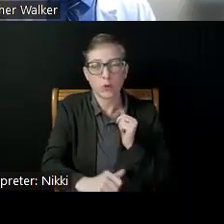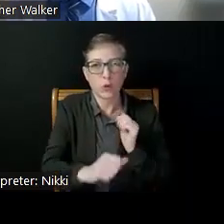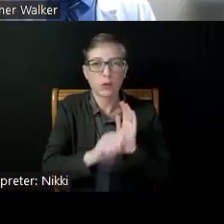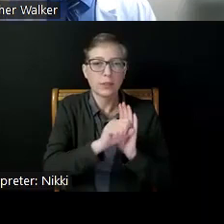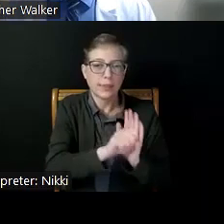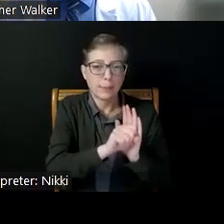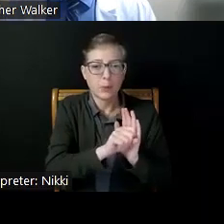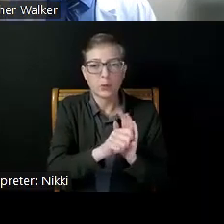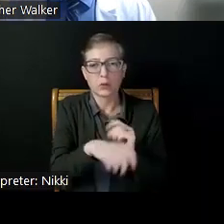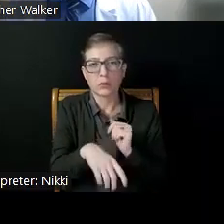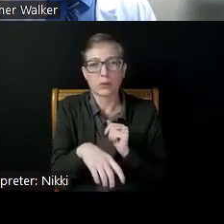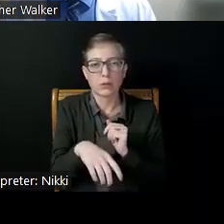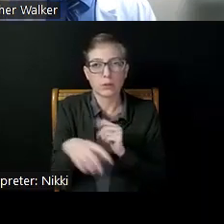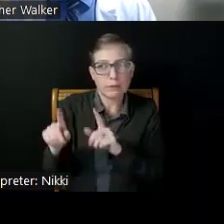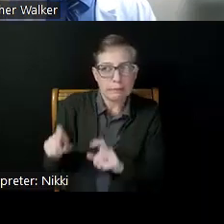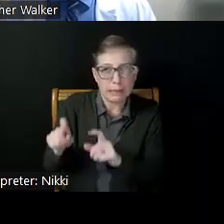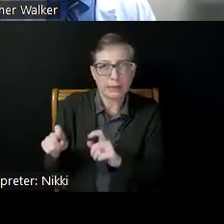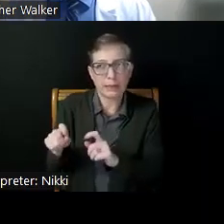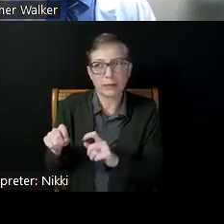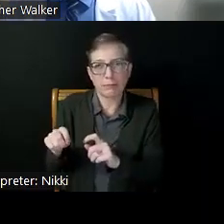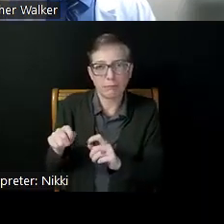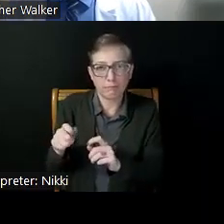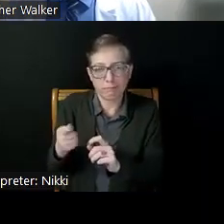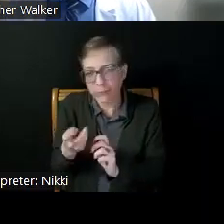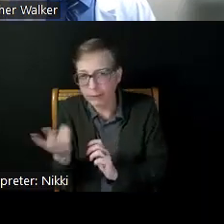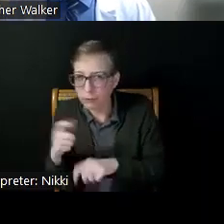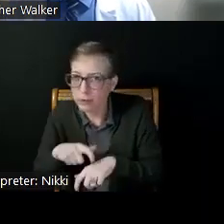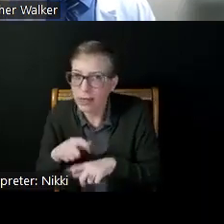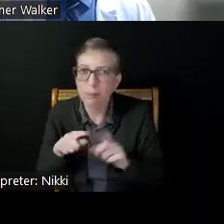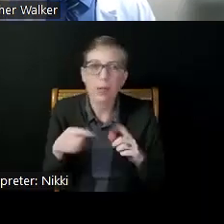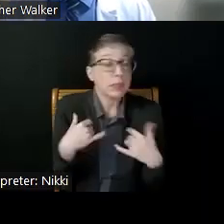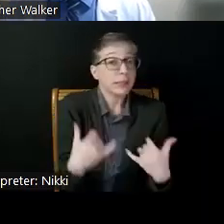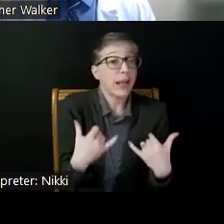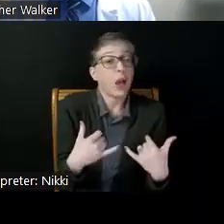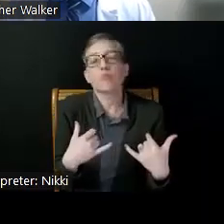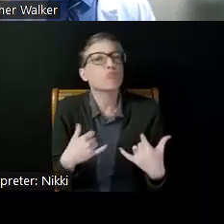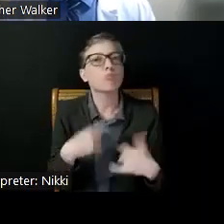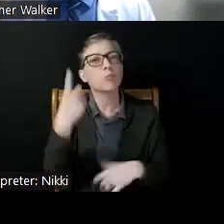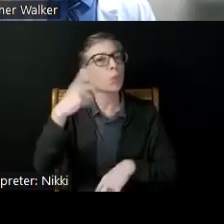available today, one sample tends to be enough.